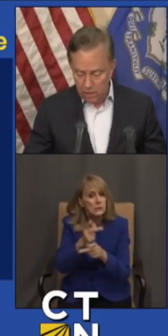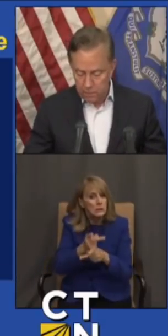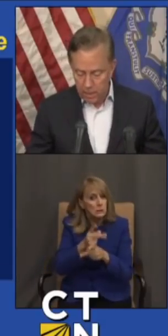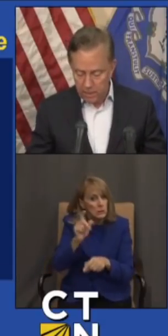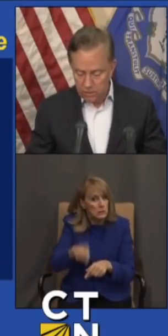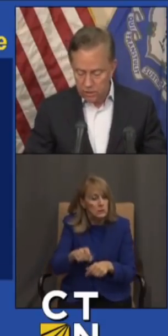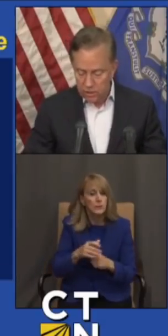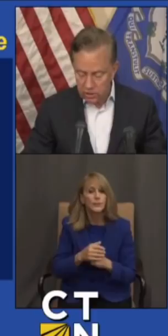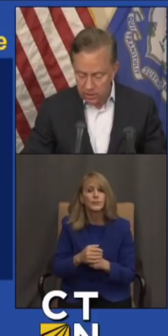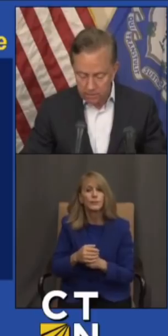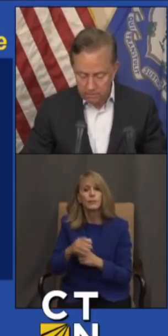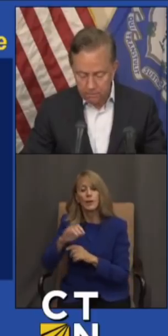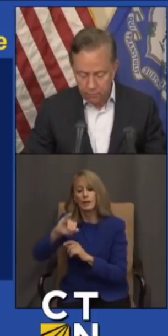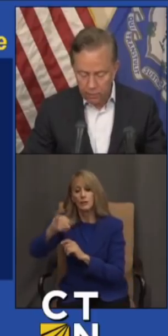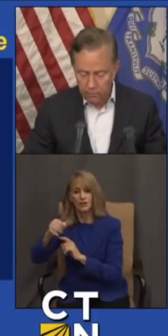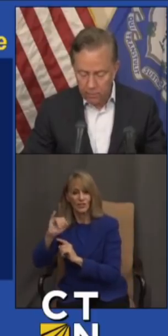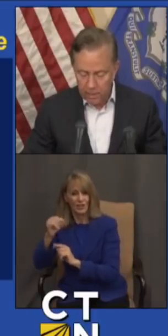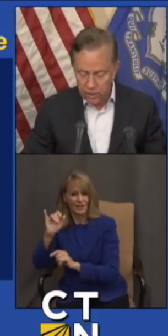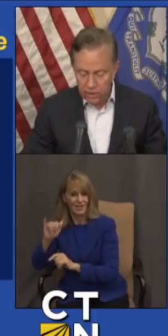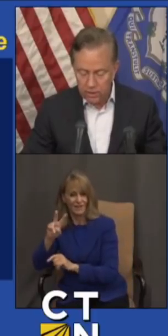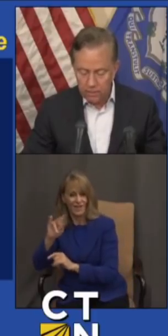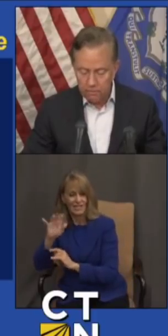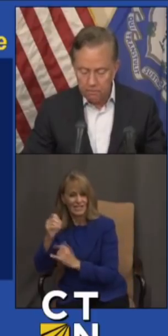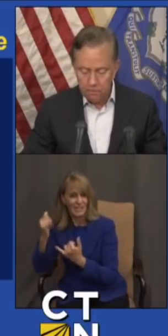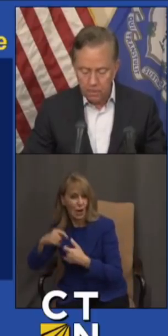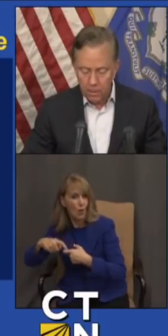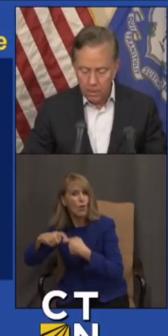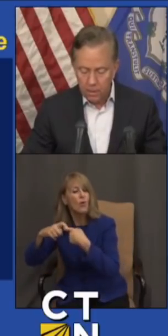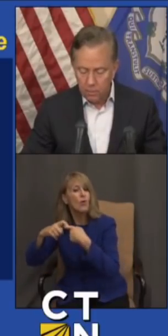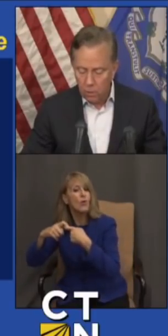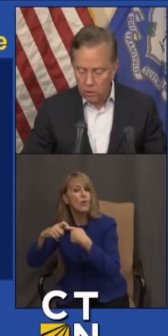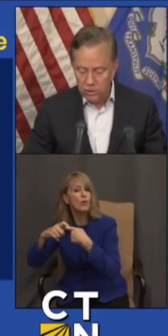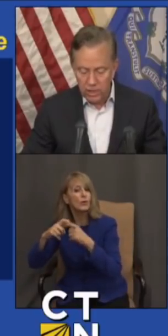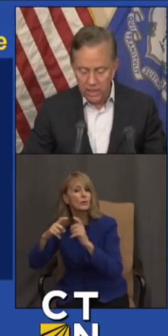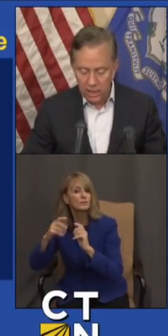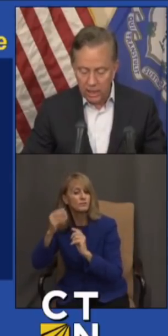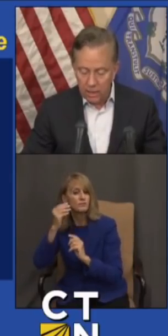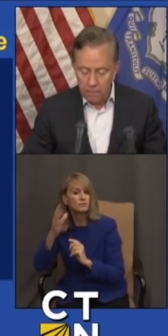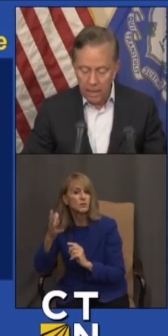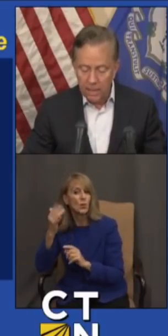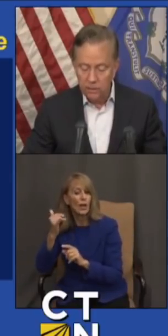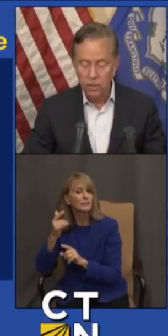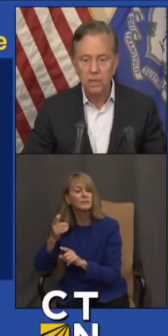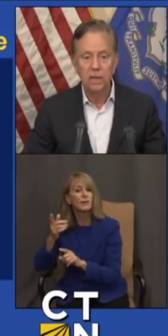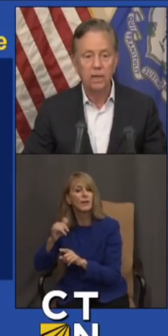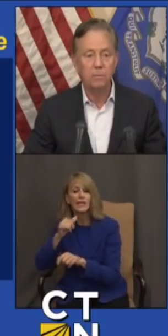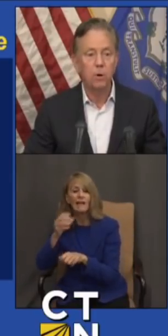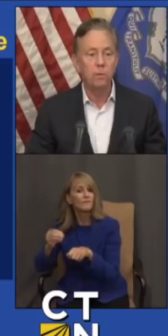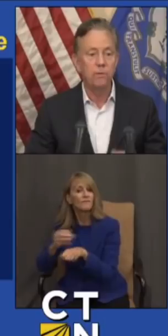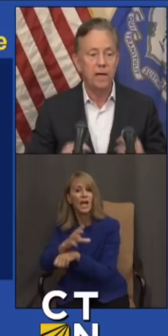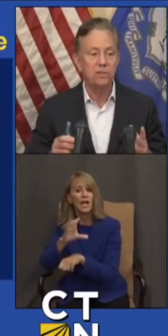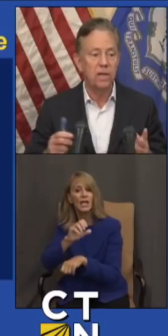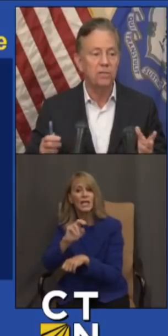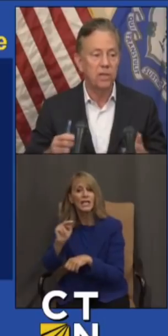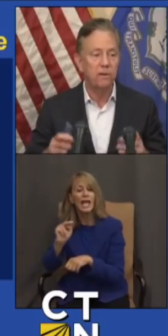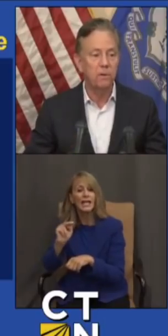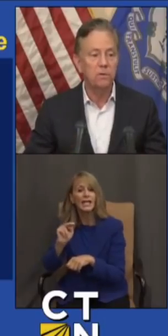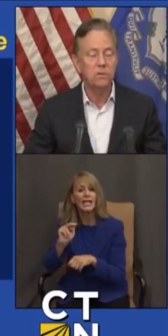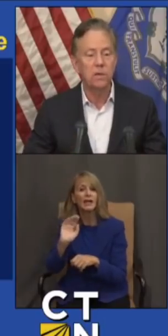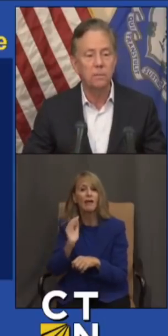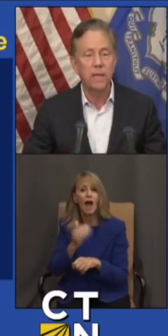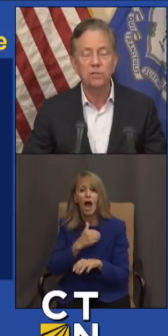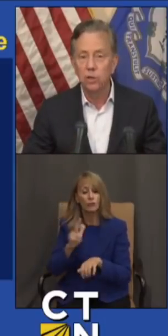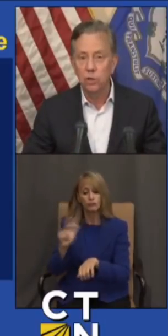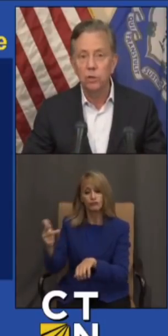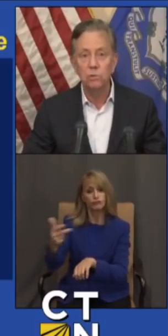J&J update, just for your information, the pause has had little impact on our Connecticut mobile vaccination